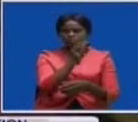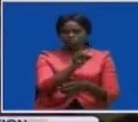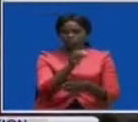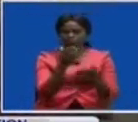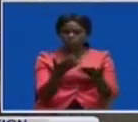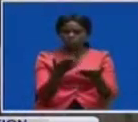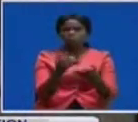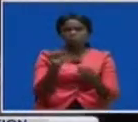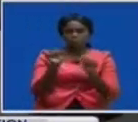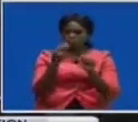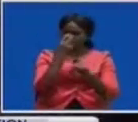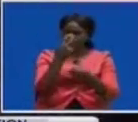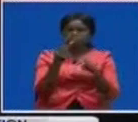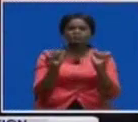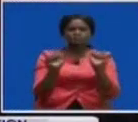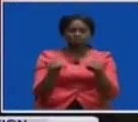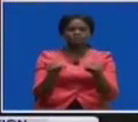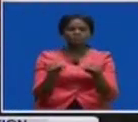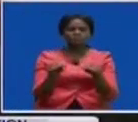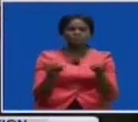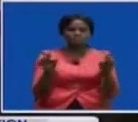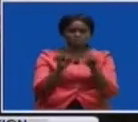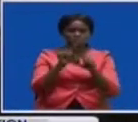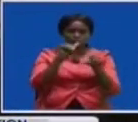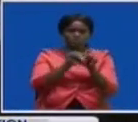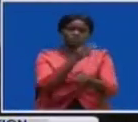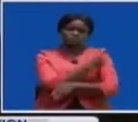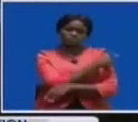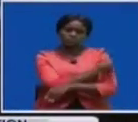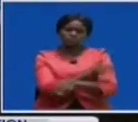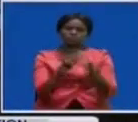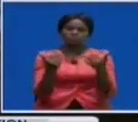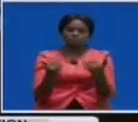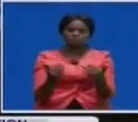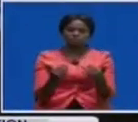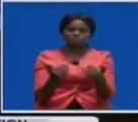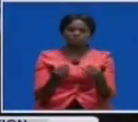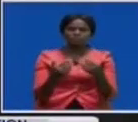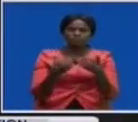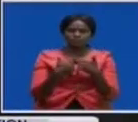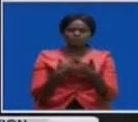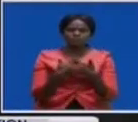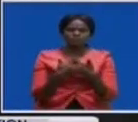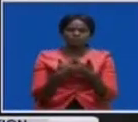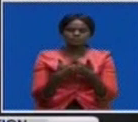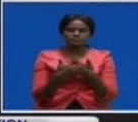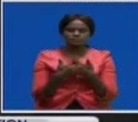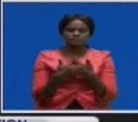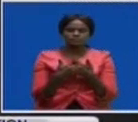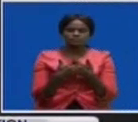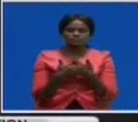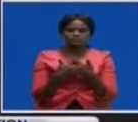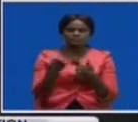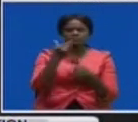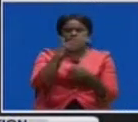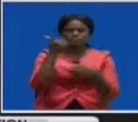We can see that clinics and hospitals are now evenly distributed throughout the entire